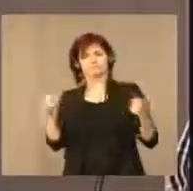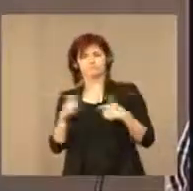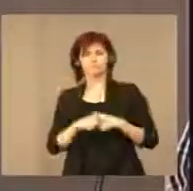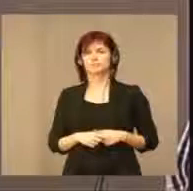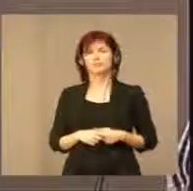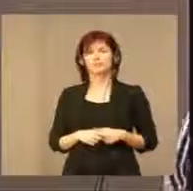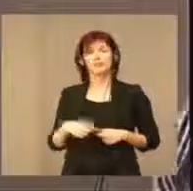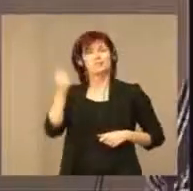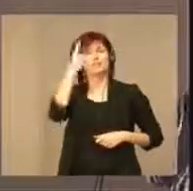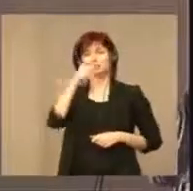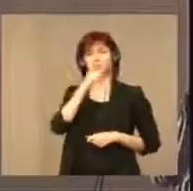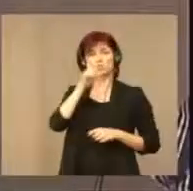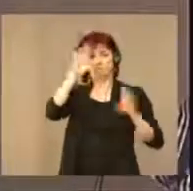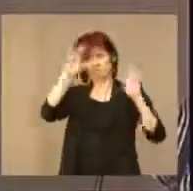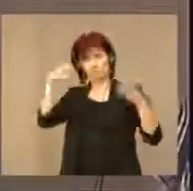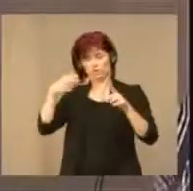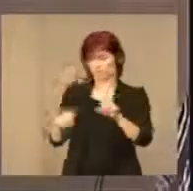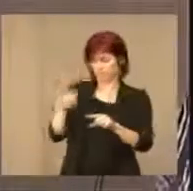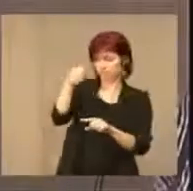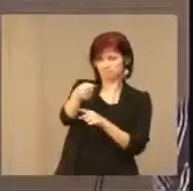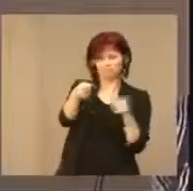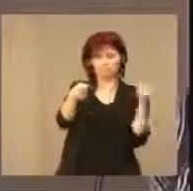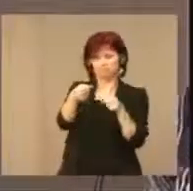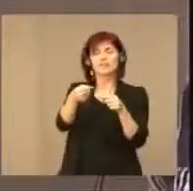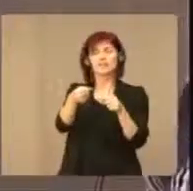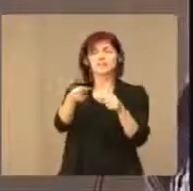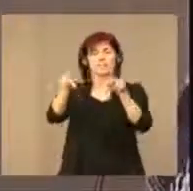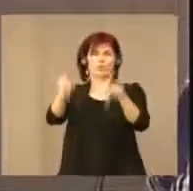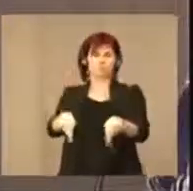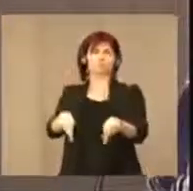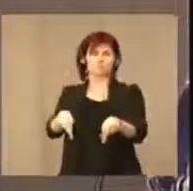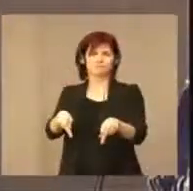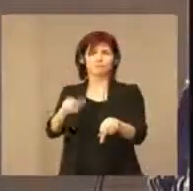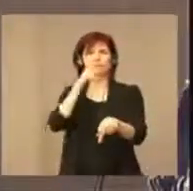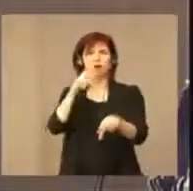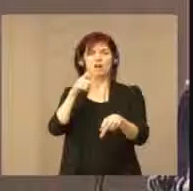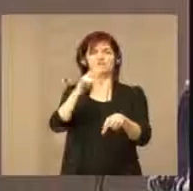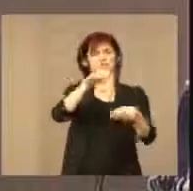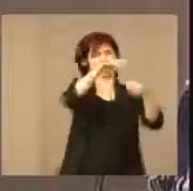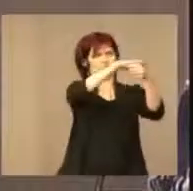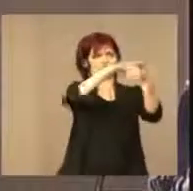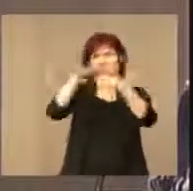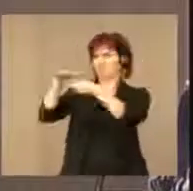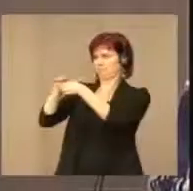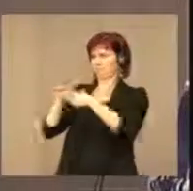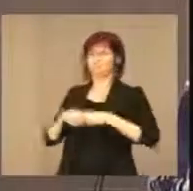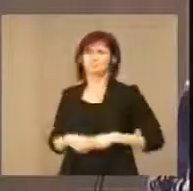You have to put the citizen at the center of the discussion around how this is all going to work.